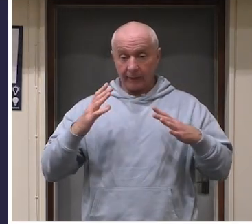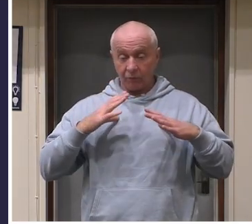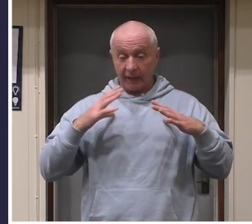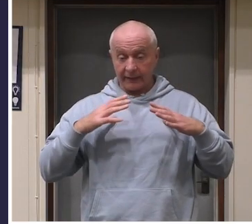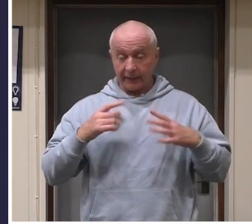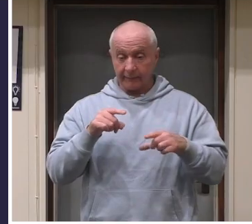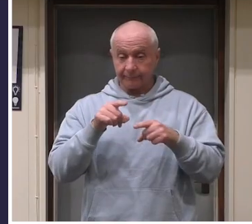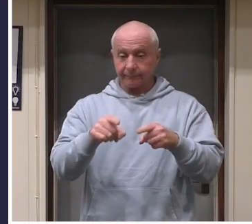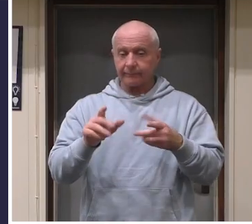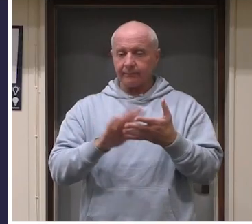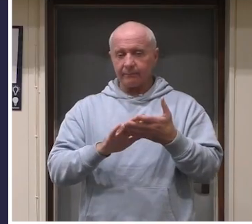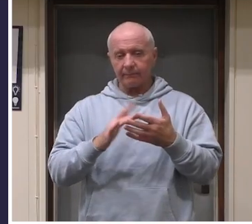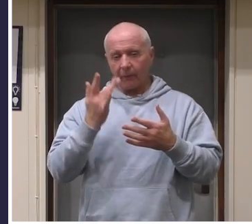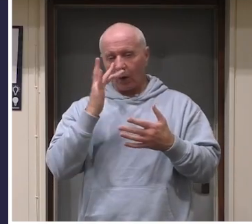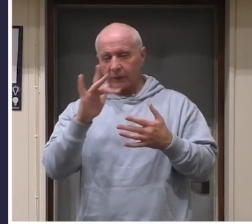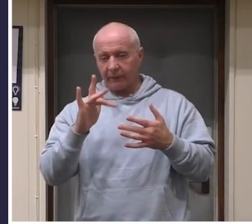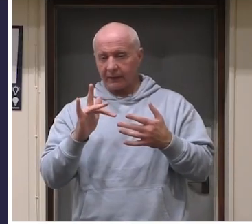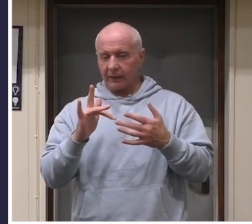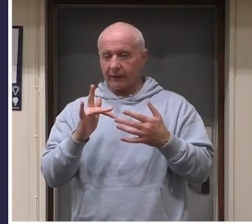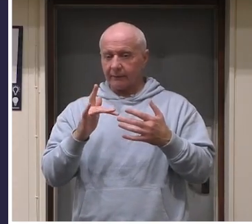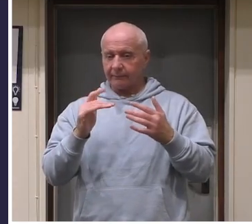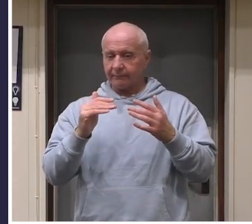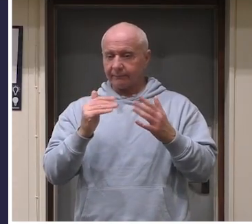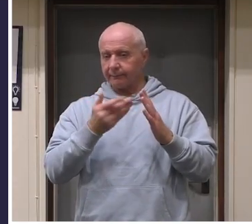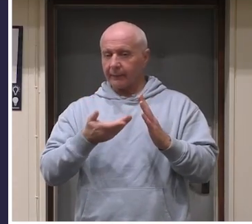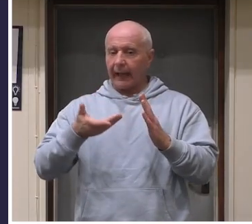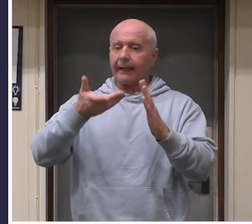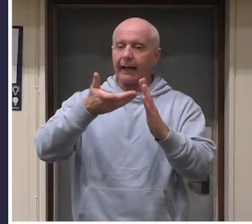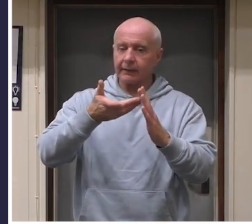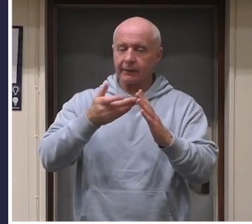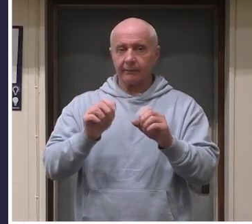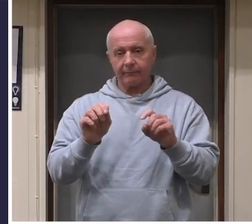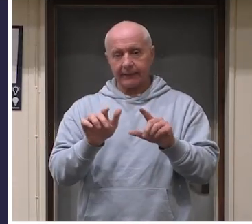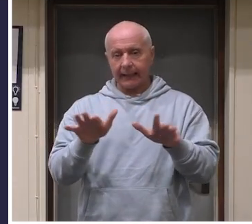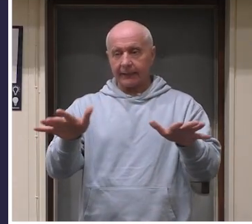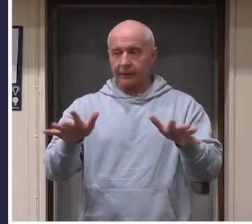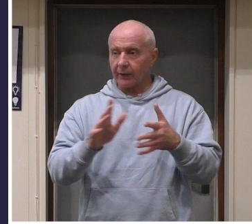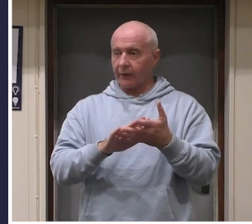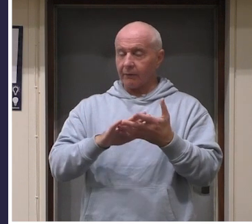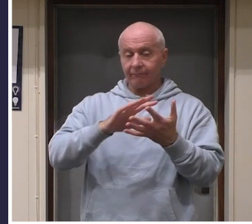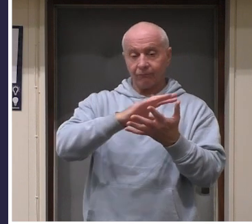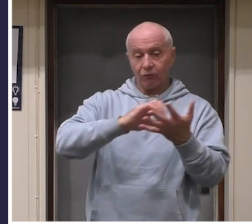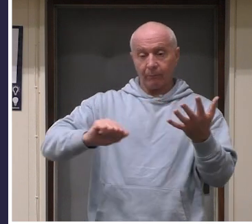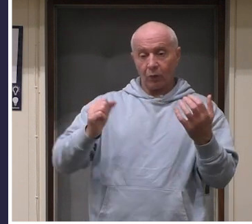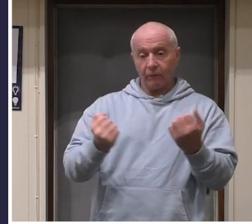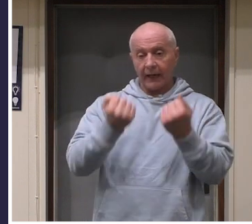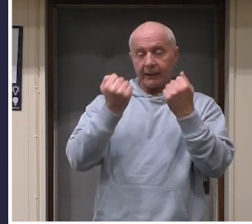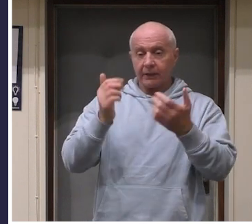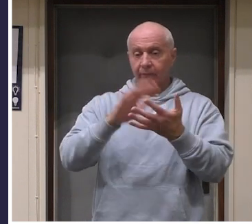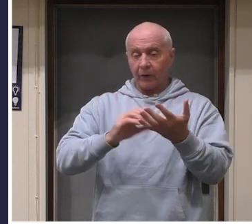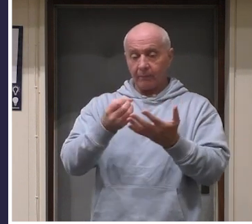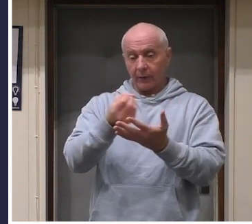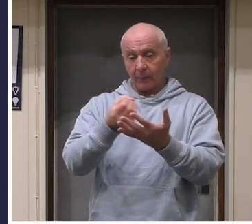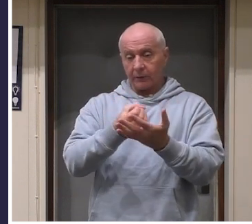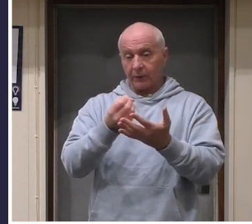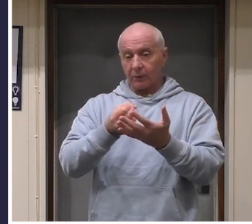you artificially enhance all of those scattering events which take energy away from the motion of the particle, and you